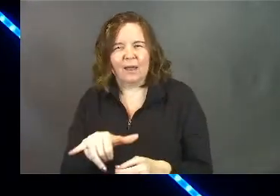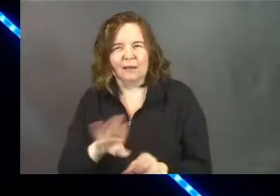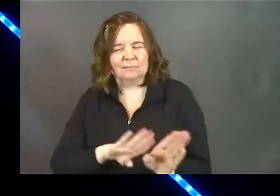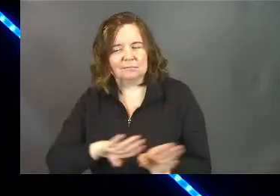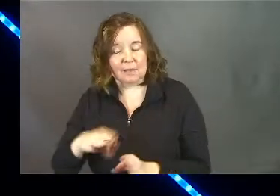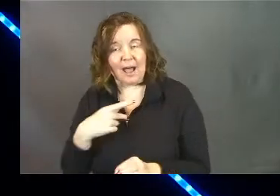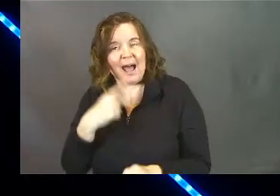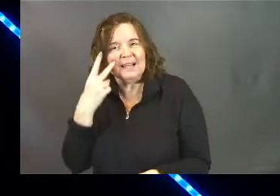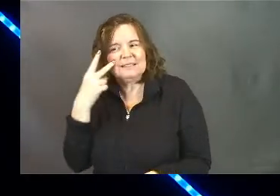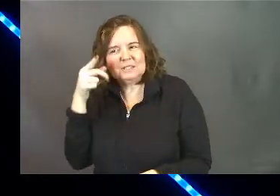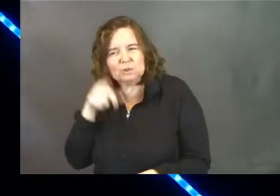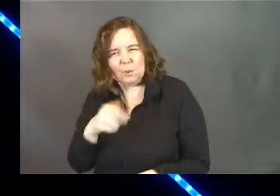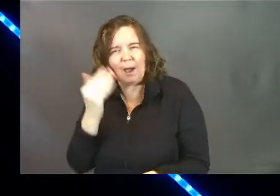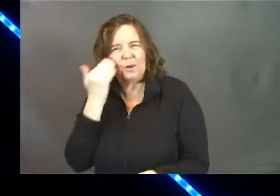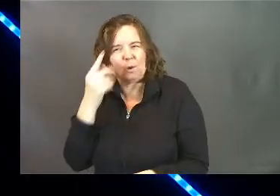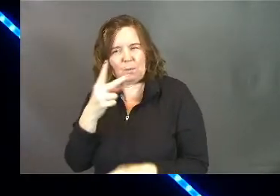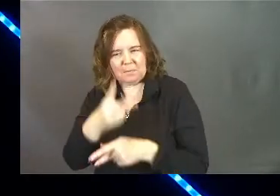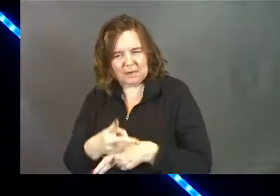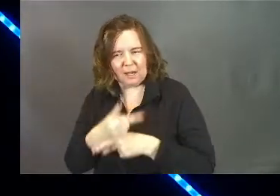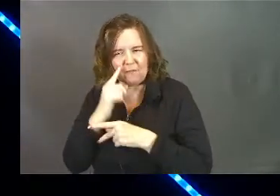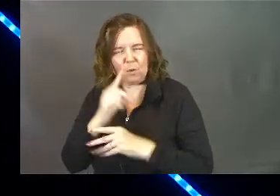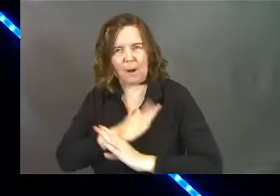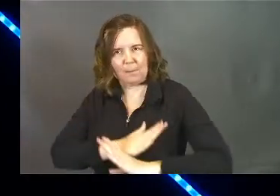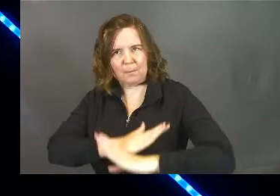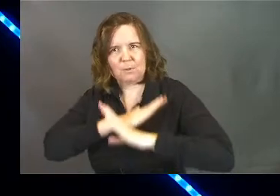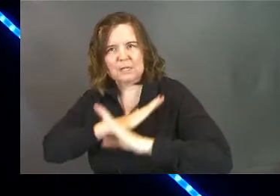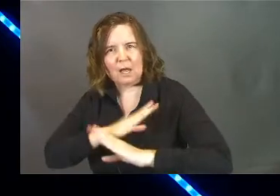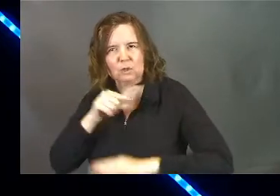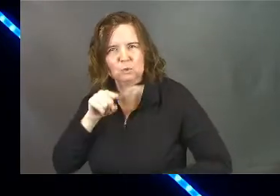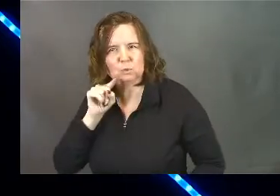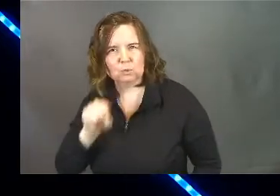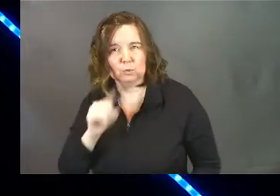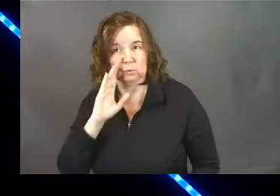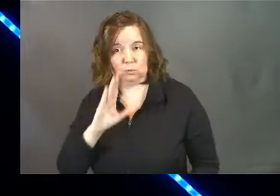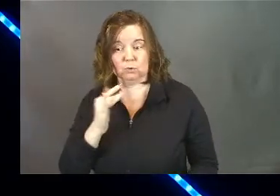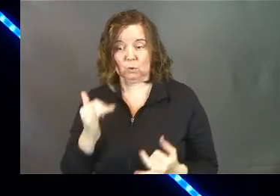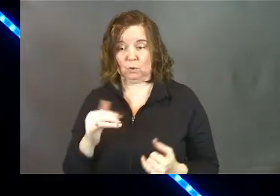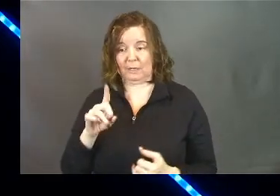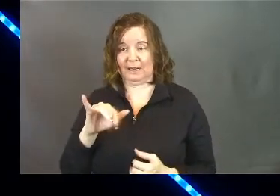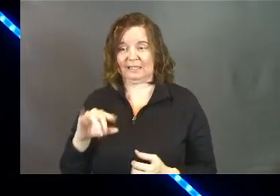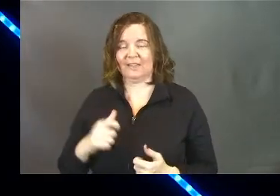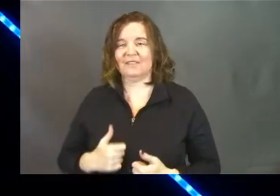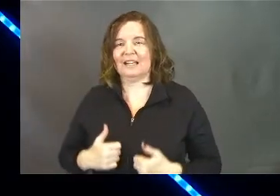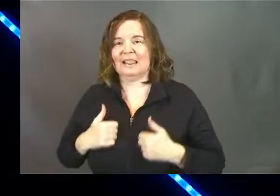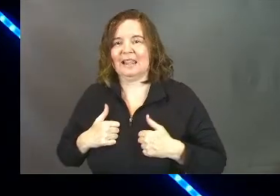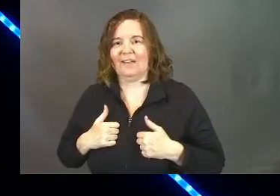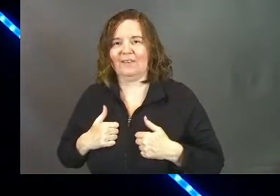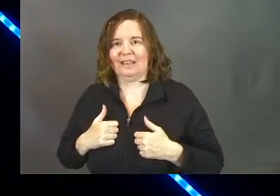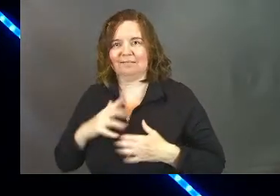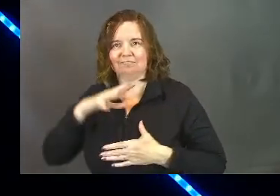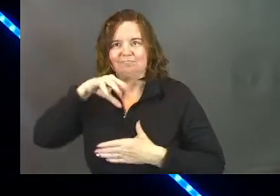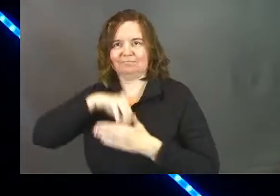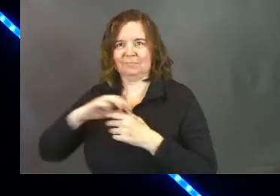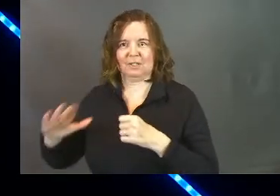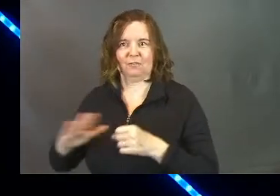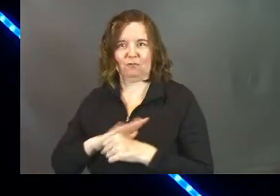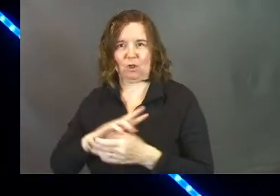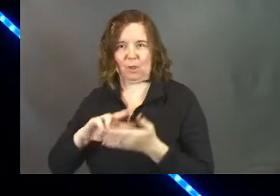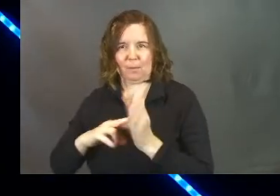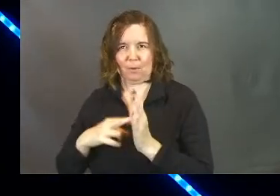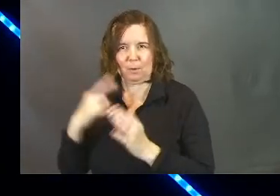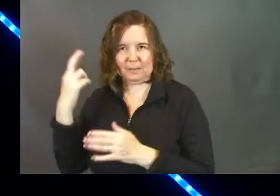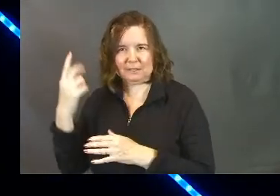Like, I see you. I know you. I'm going to care for and I'm going to protect you. So now David is living in his purpose. And God took this broad